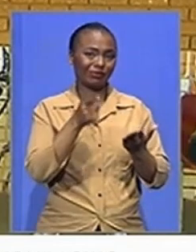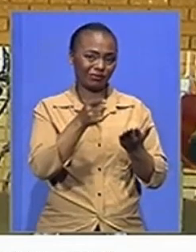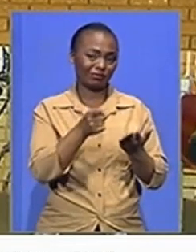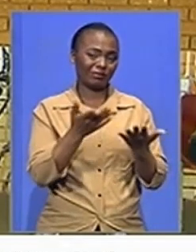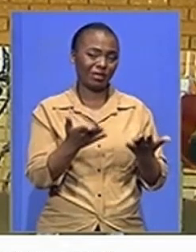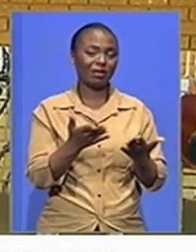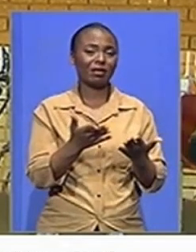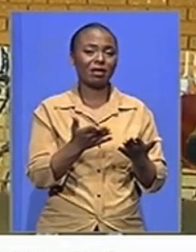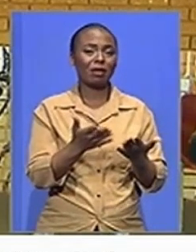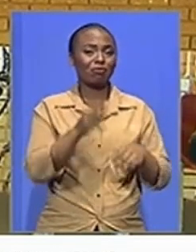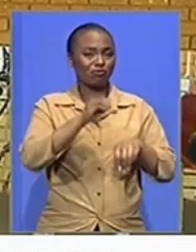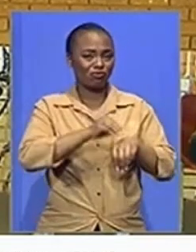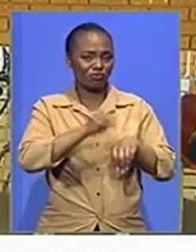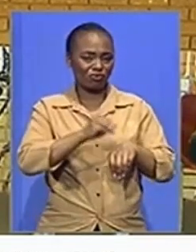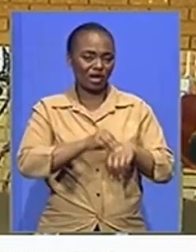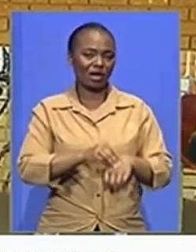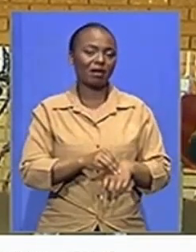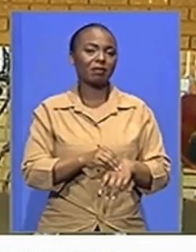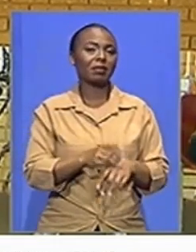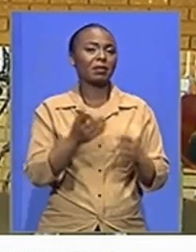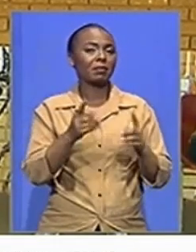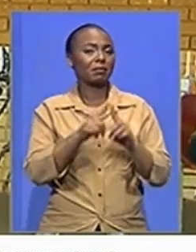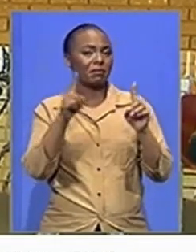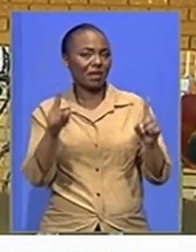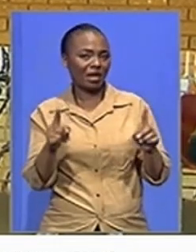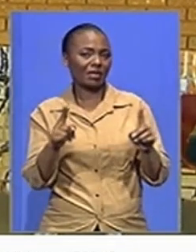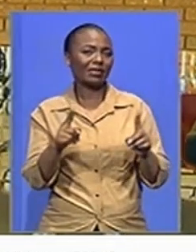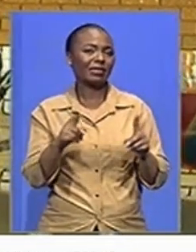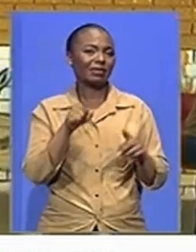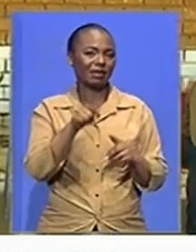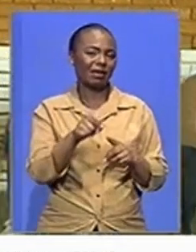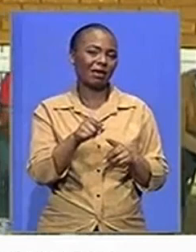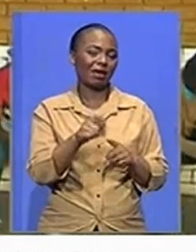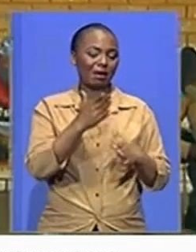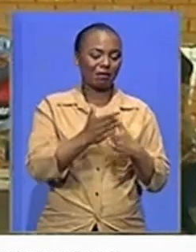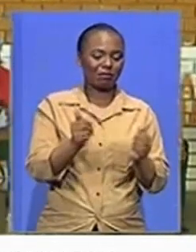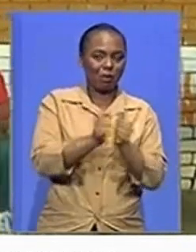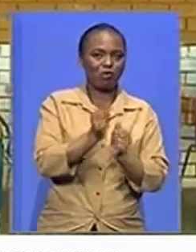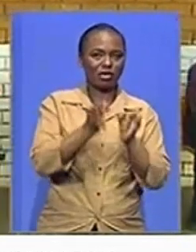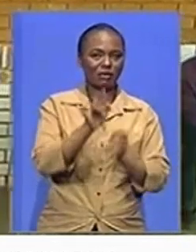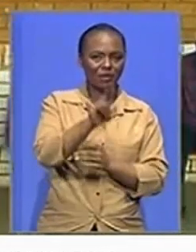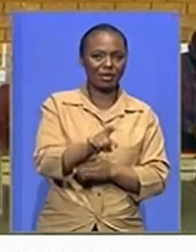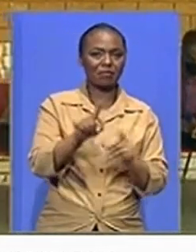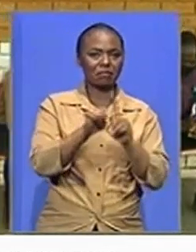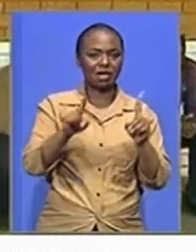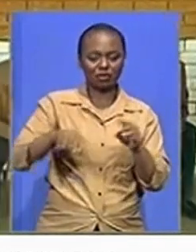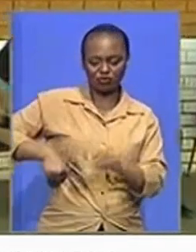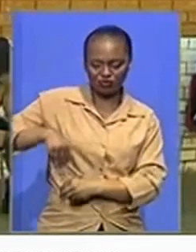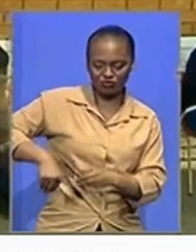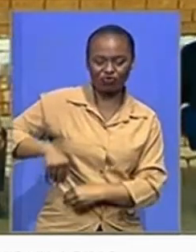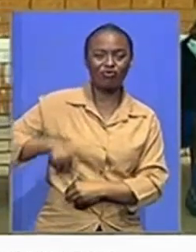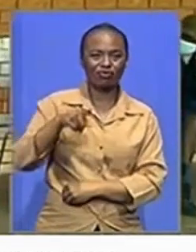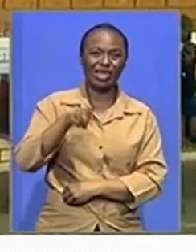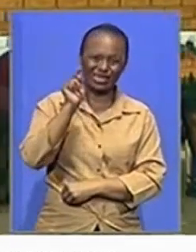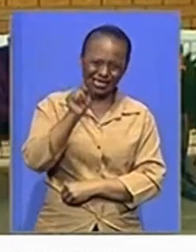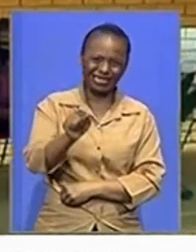pele, empa fela go na le di-issues tse tshwanang le bonwenwe mo dimasepaleng tsa rona.